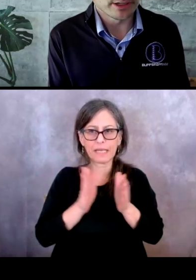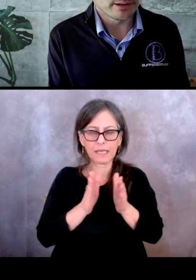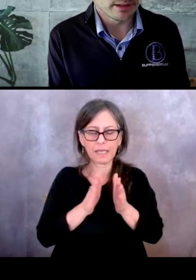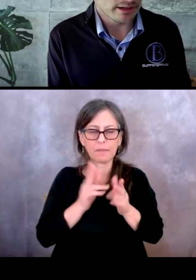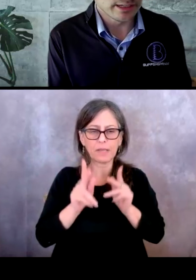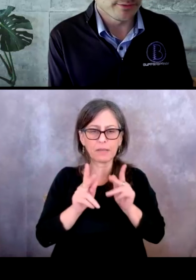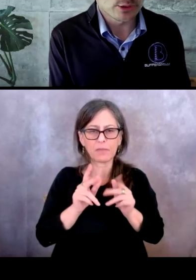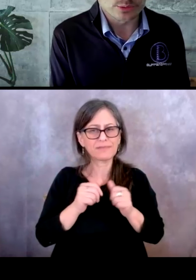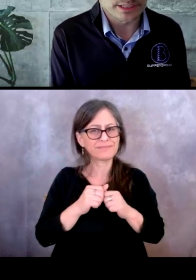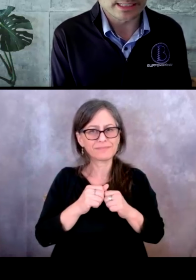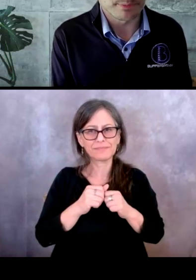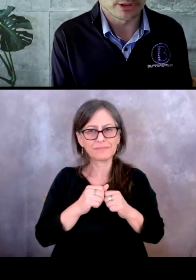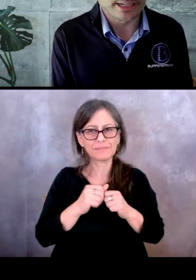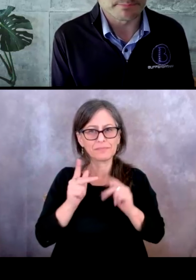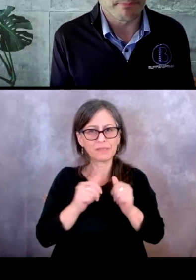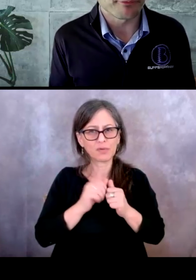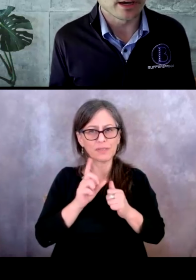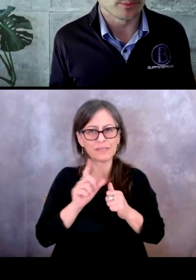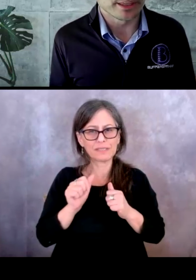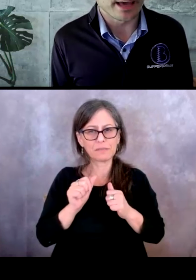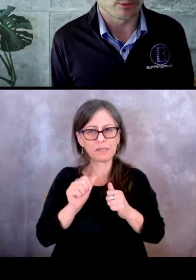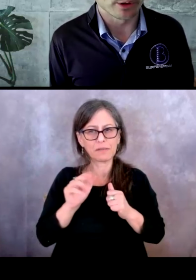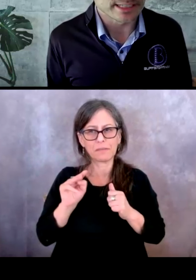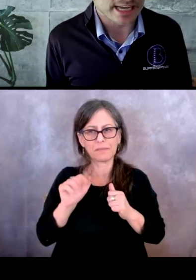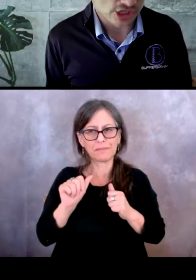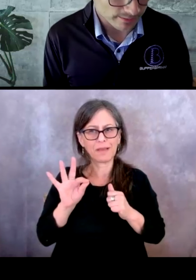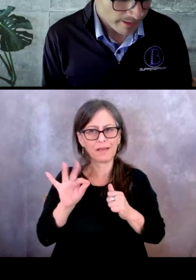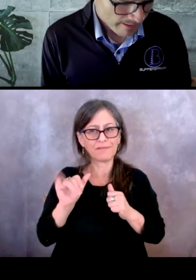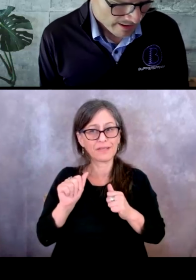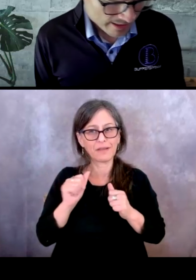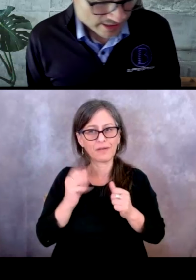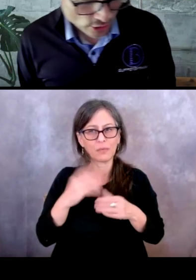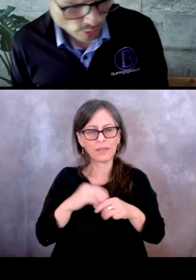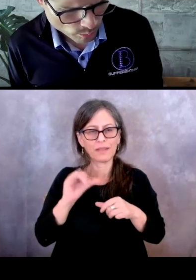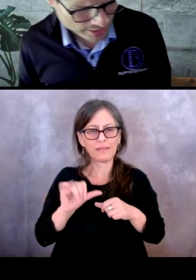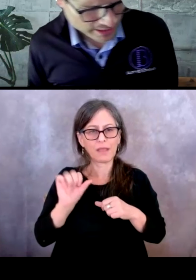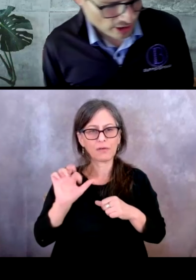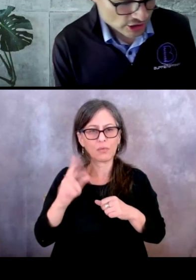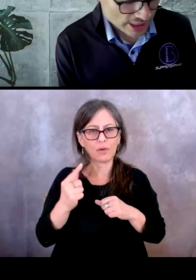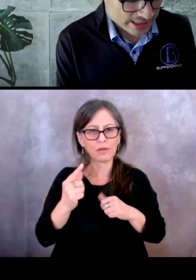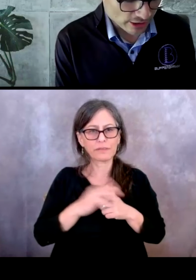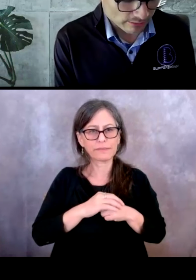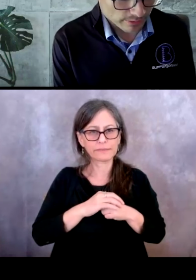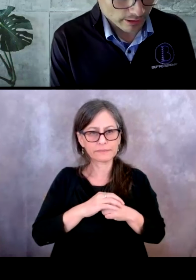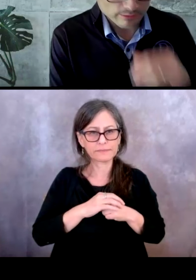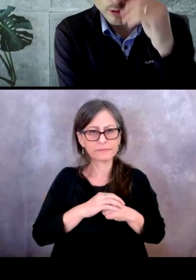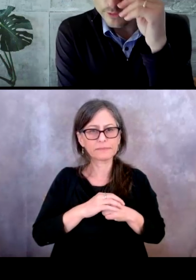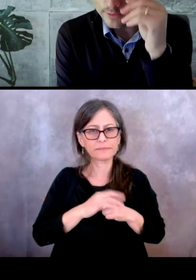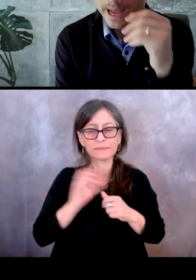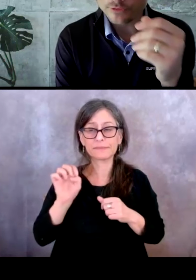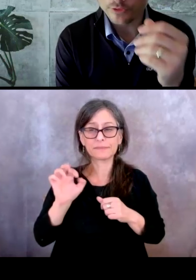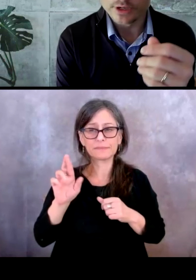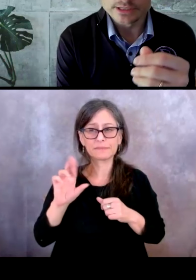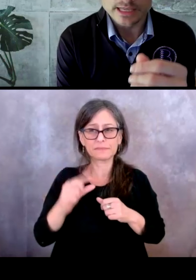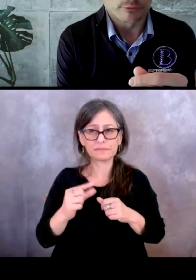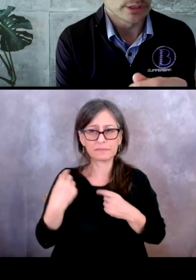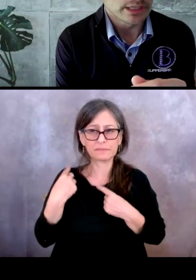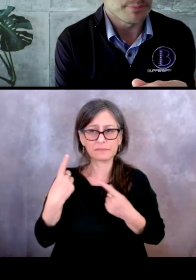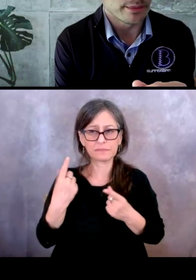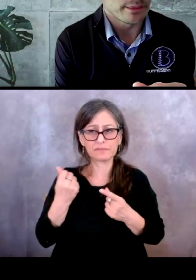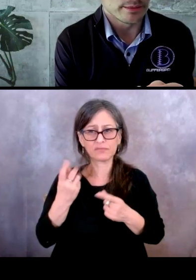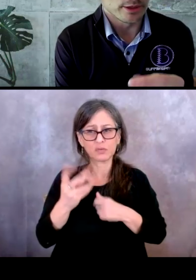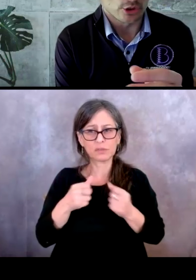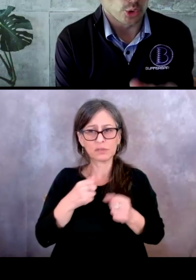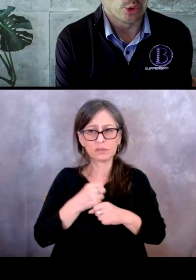with individuals with disabilities mafia within that organization. So with ERGs, they're over the past few years, they've